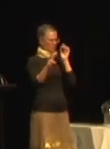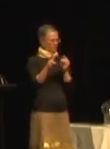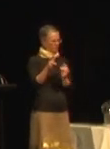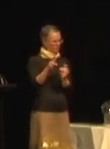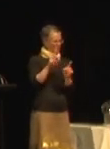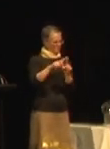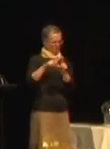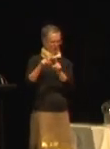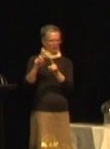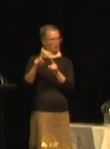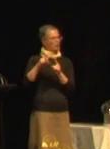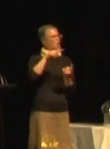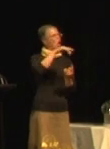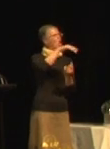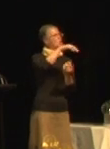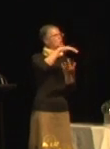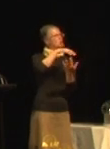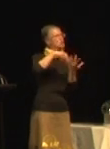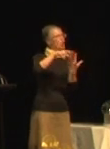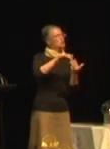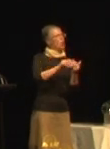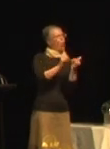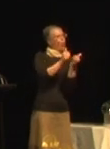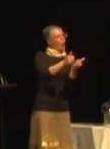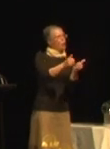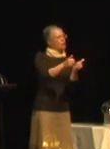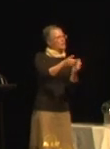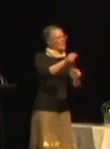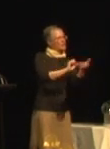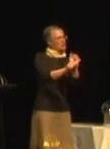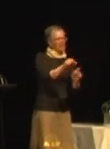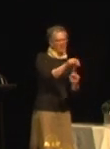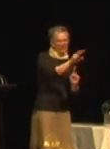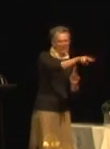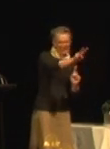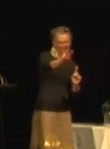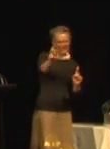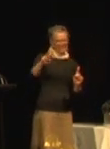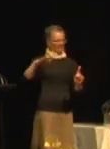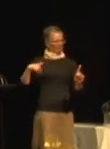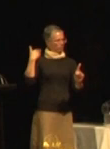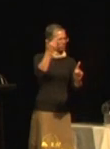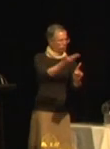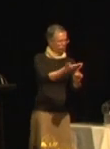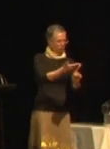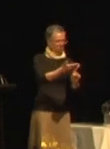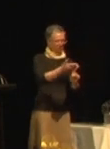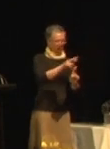I've found in the last 15 or 20 years, 15 years, 10 years, that